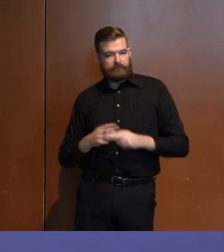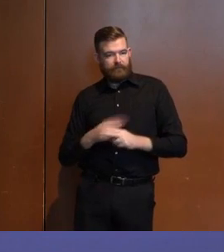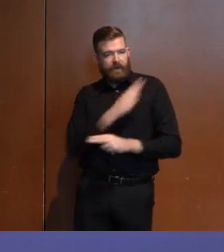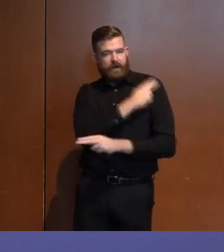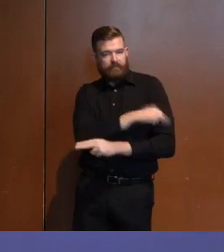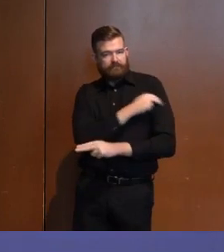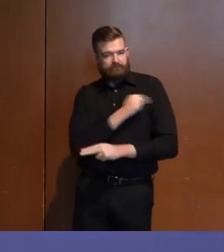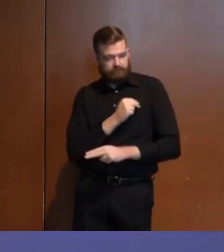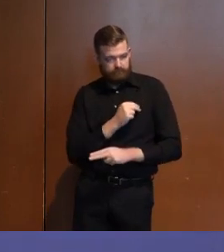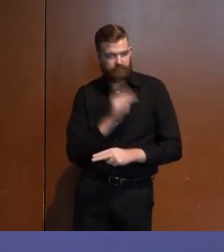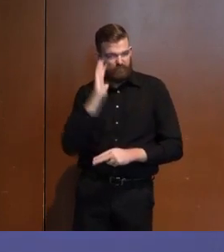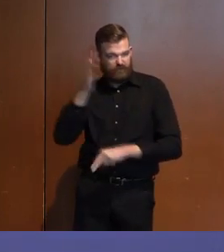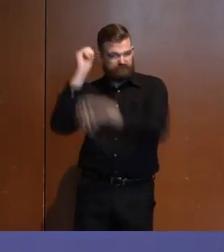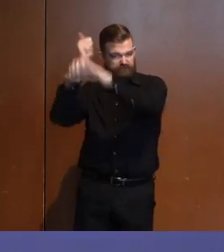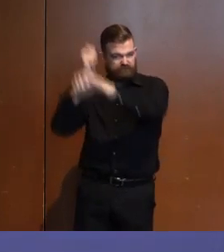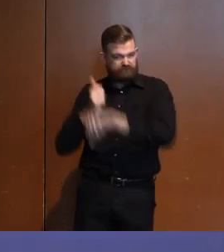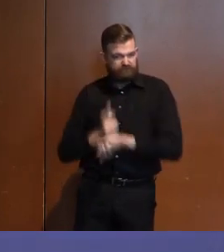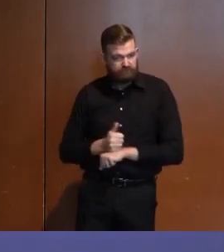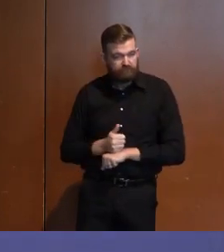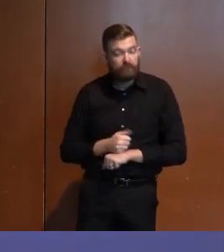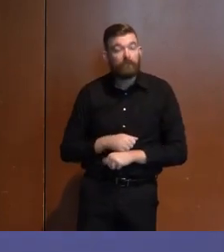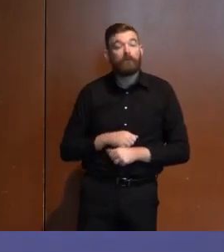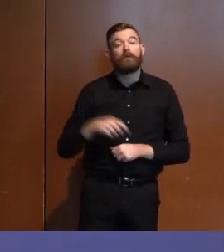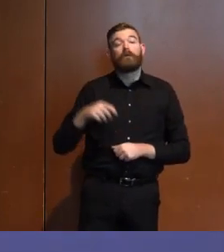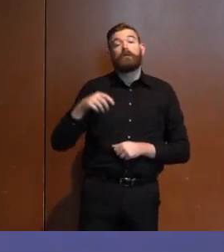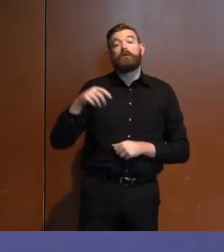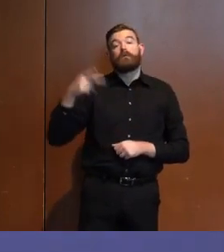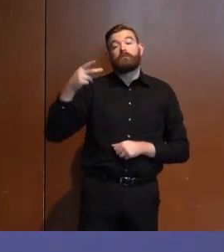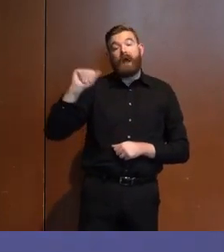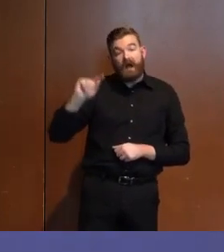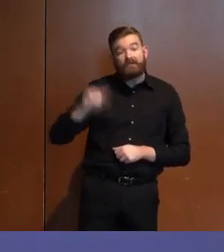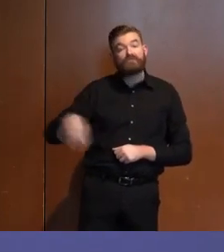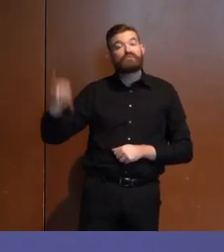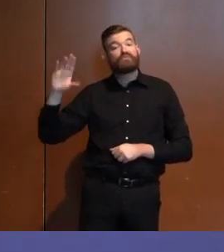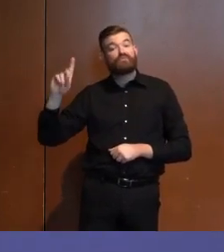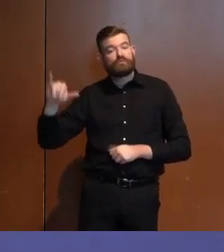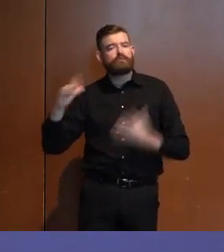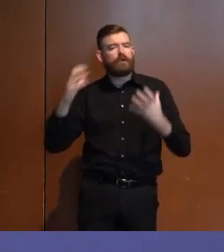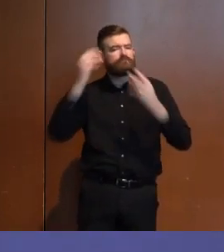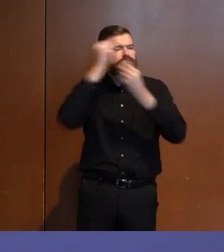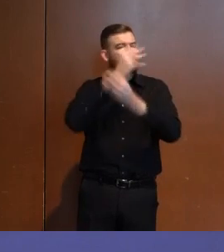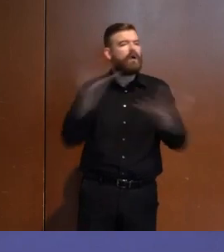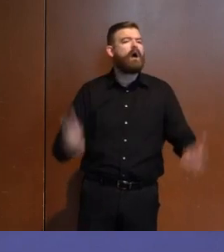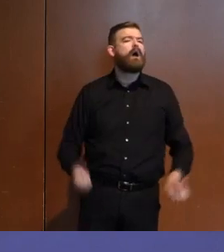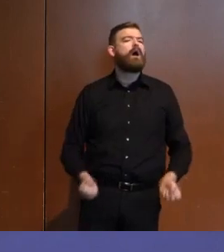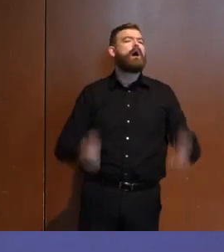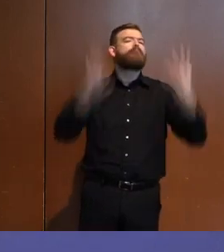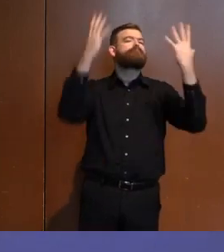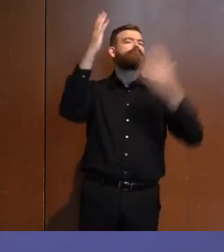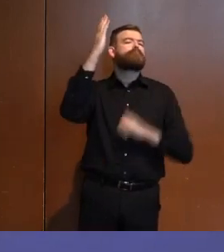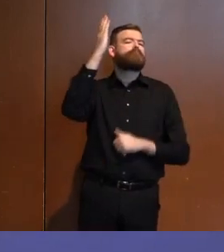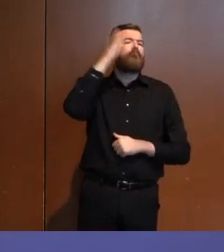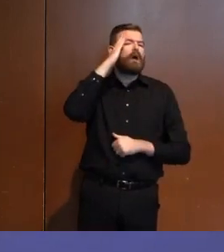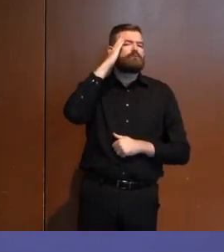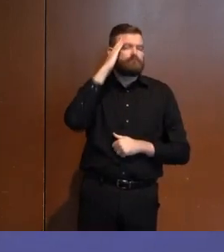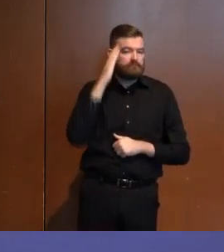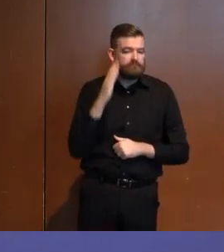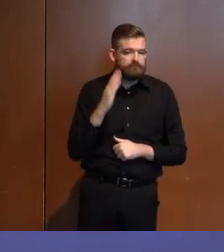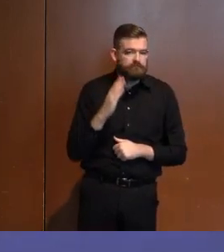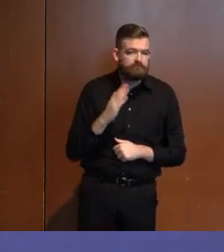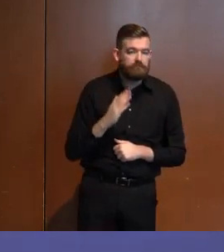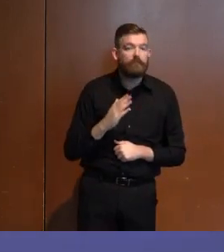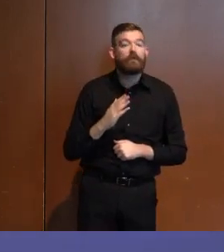want me to remind you that there is some fungibility with this that will be dictated as the facts on the ground